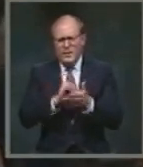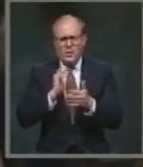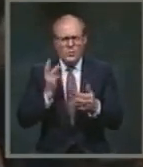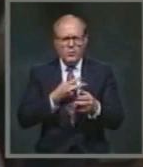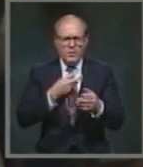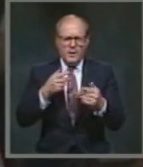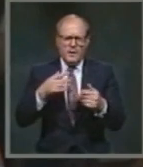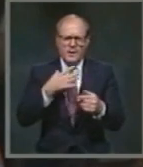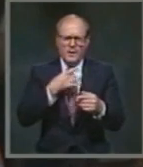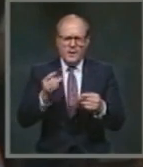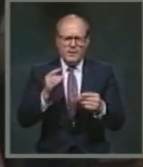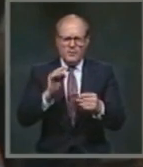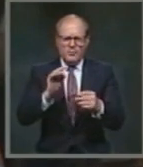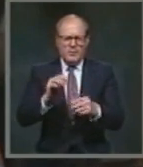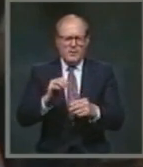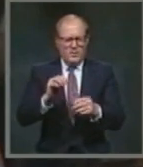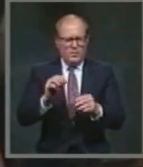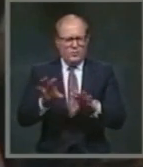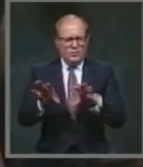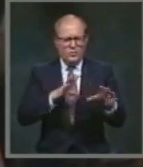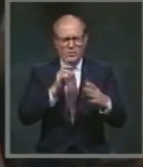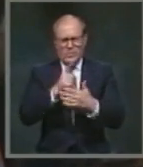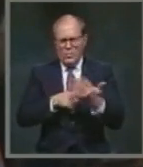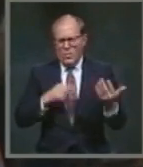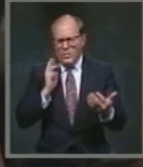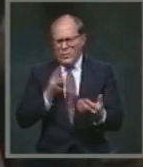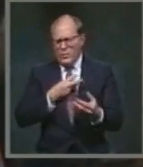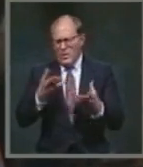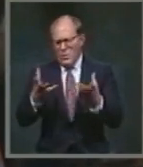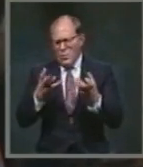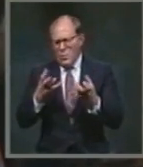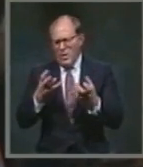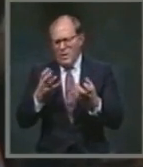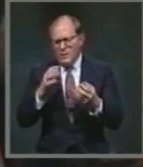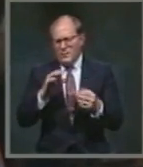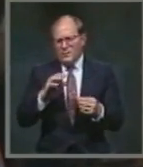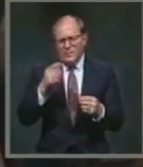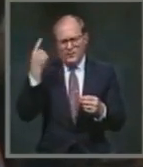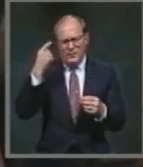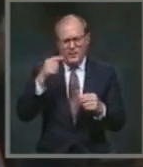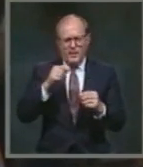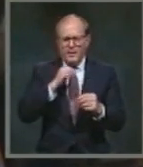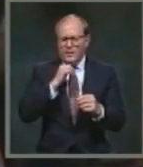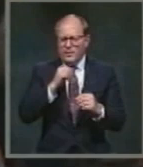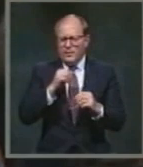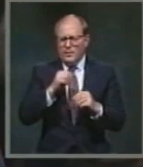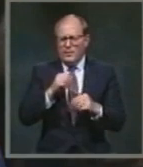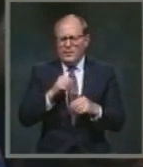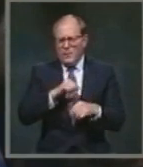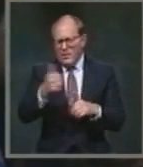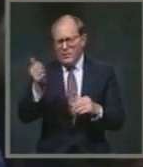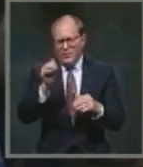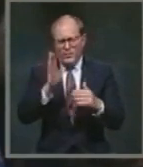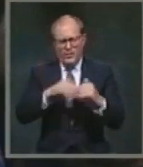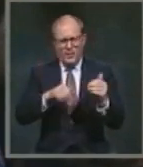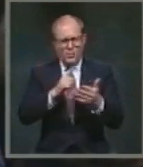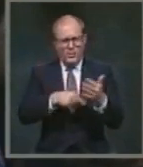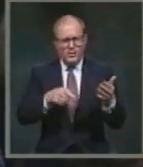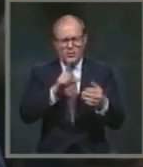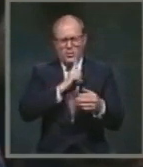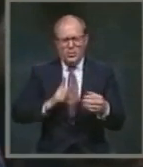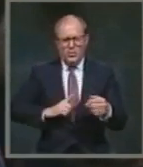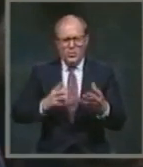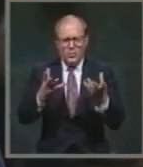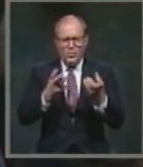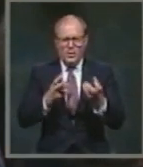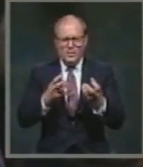own likes and ways for the Lord's way of worship, then call Him our Lord? For the person who has been